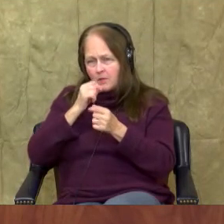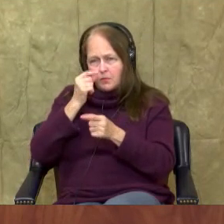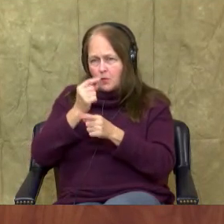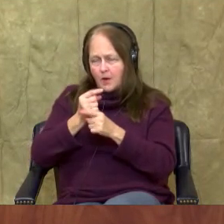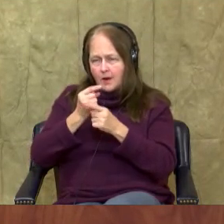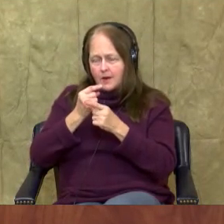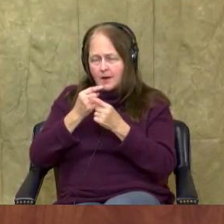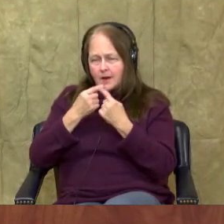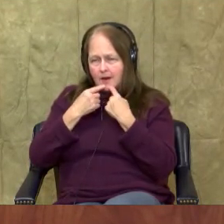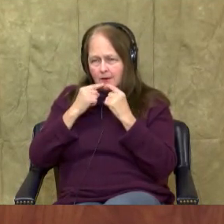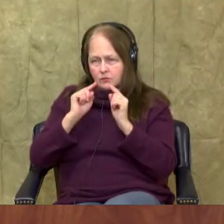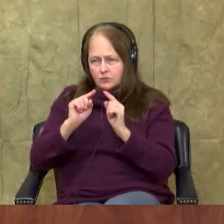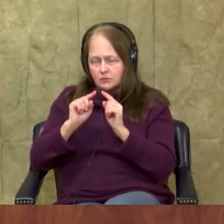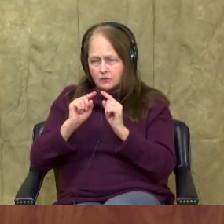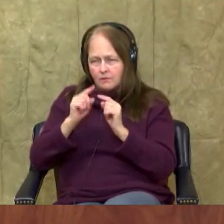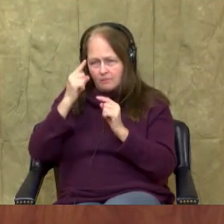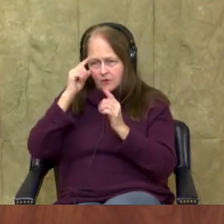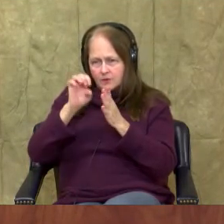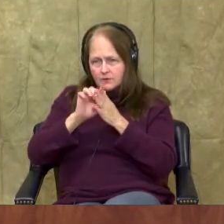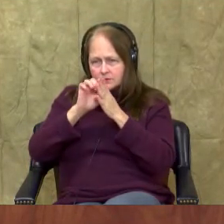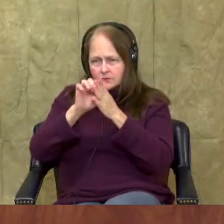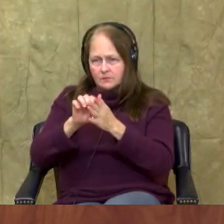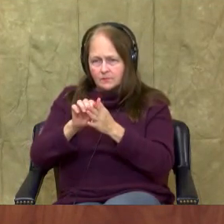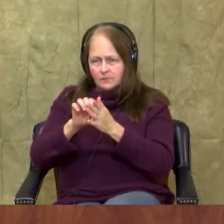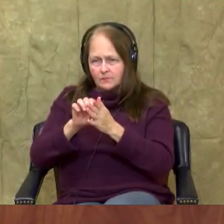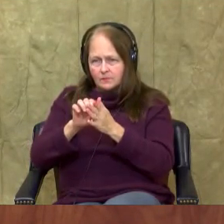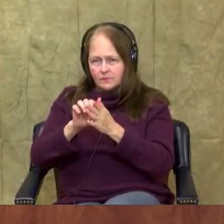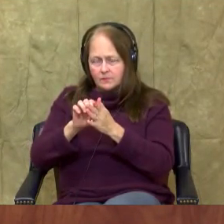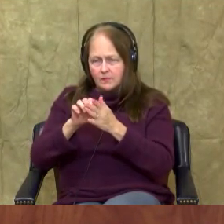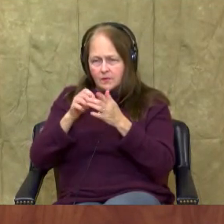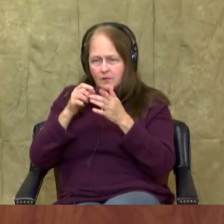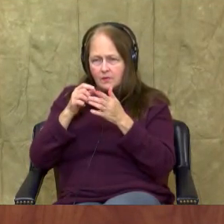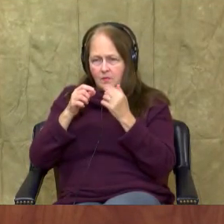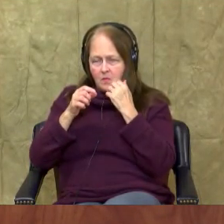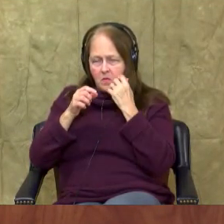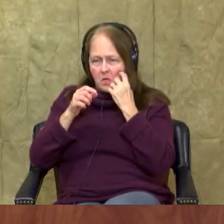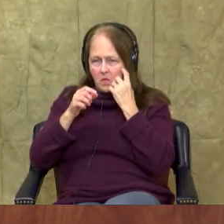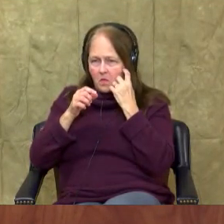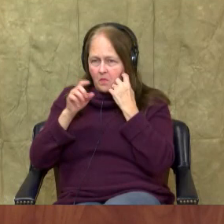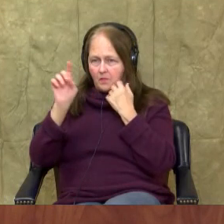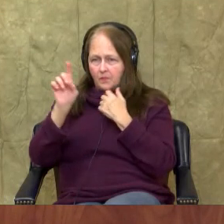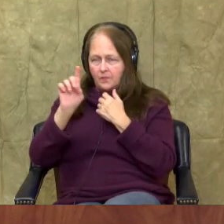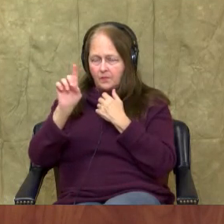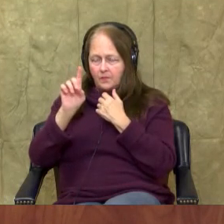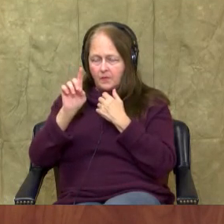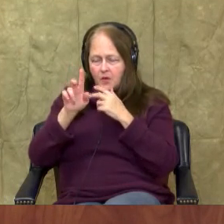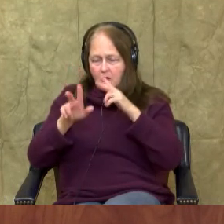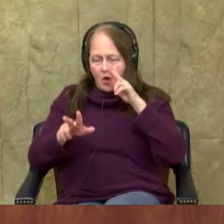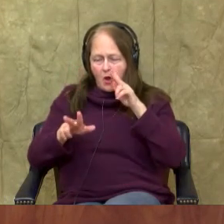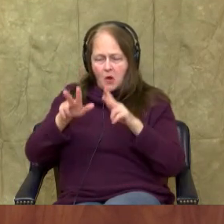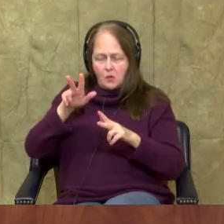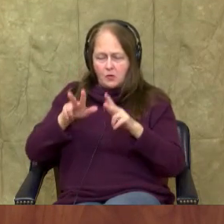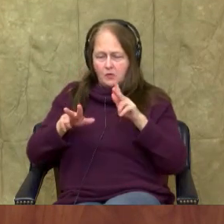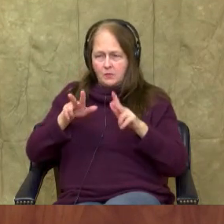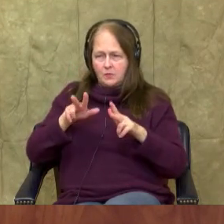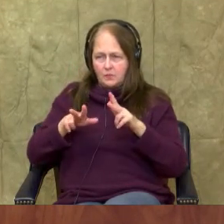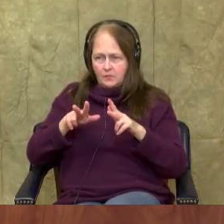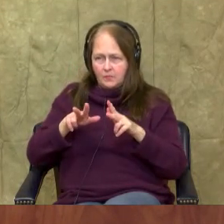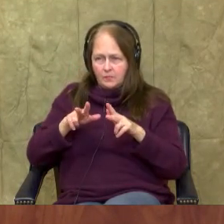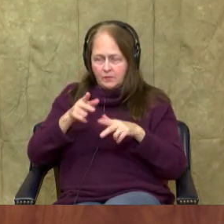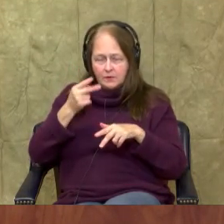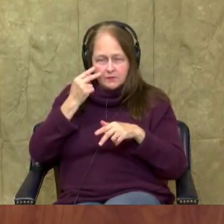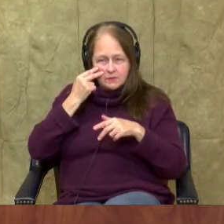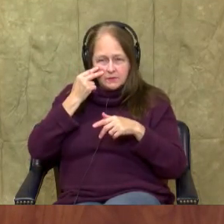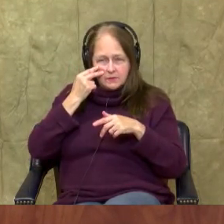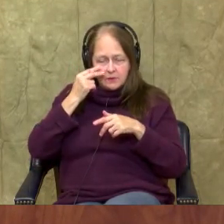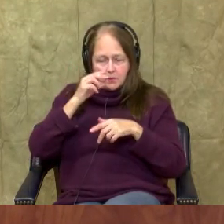questions like this. So for example, let's start here with D, awkward and rigid. Does it say anything